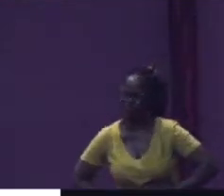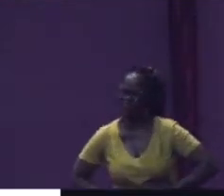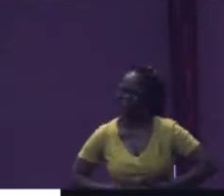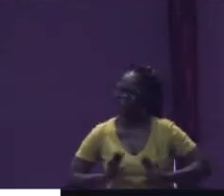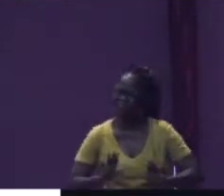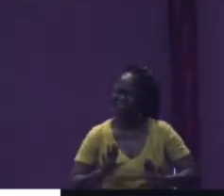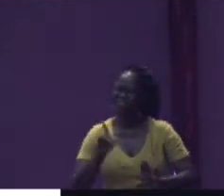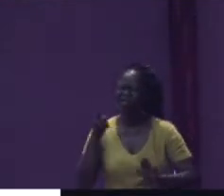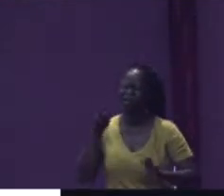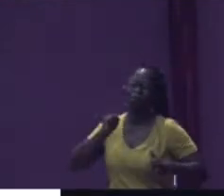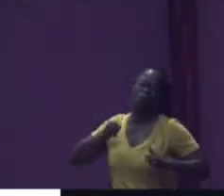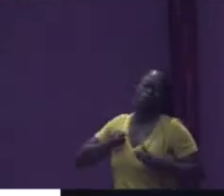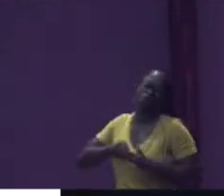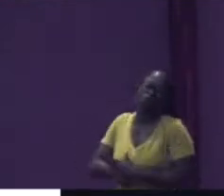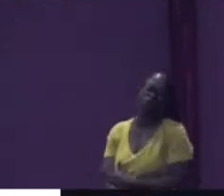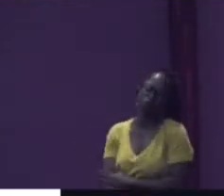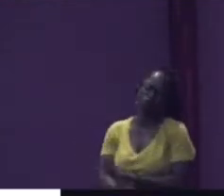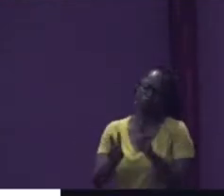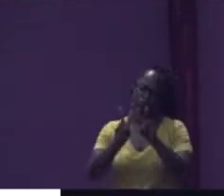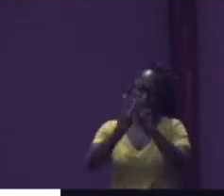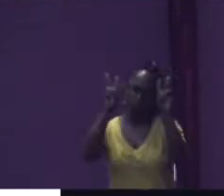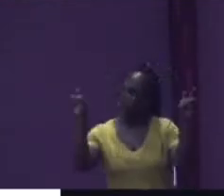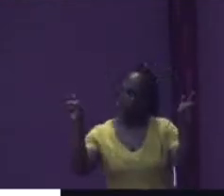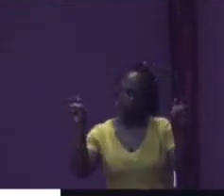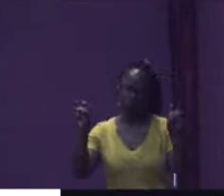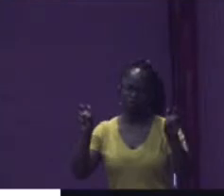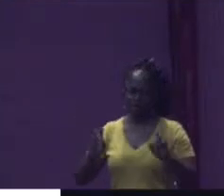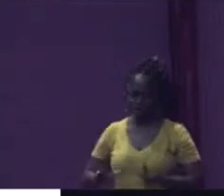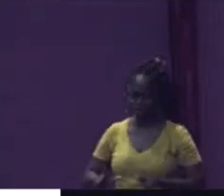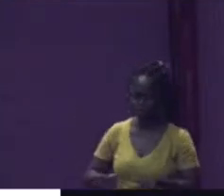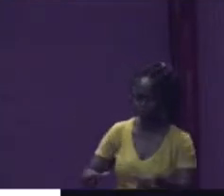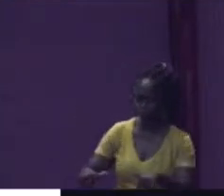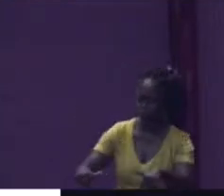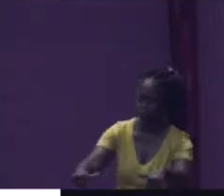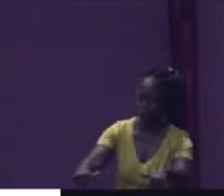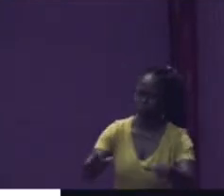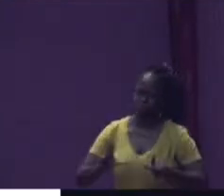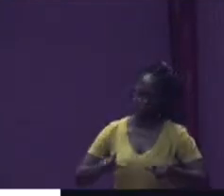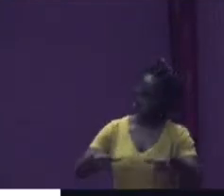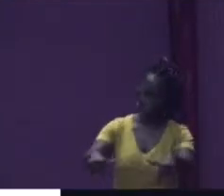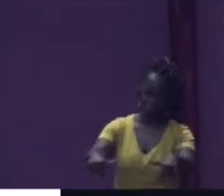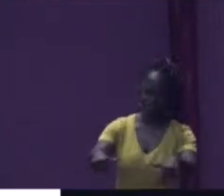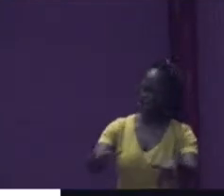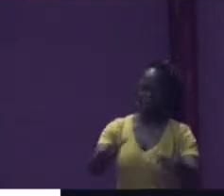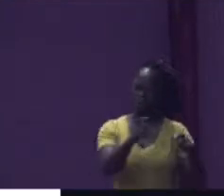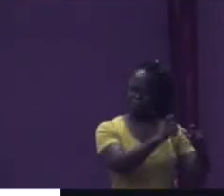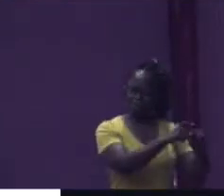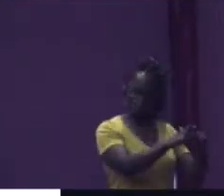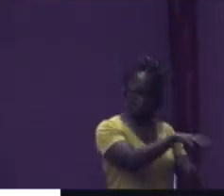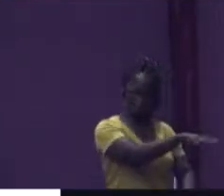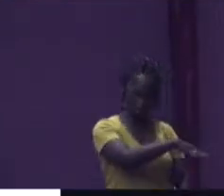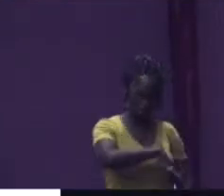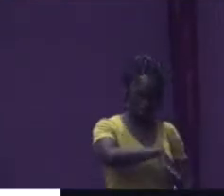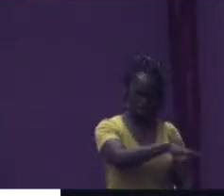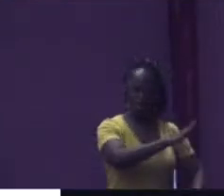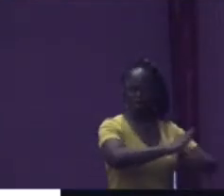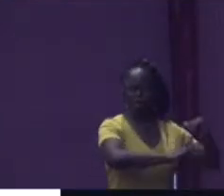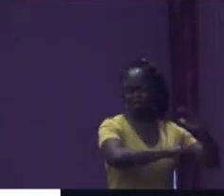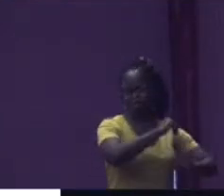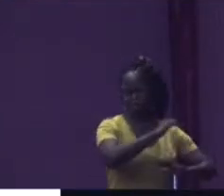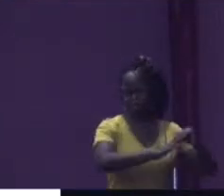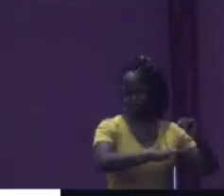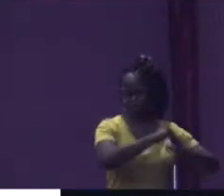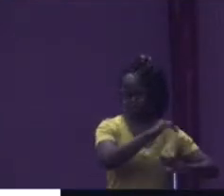of condescension toward the midwives. And that, of course, does not